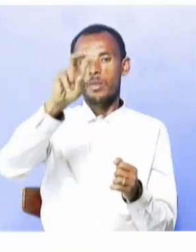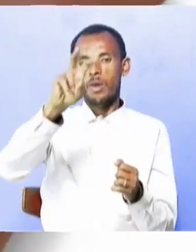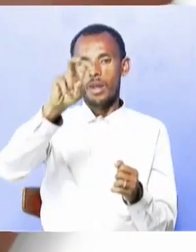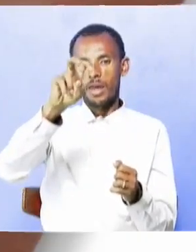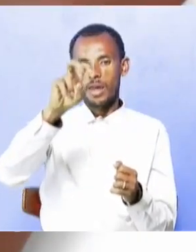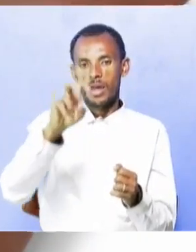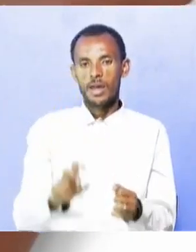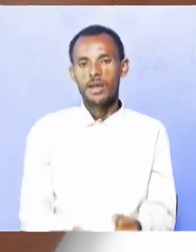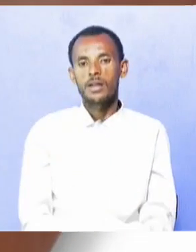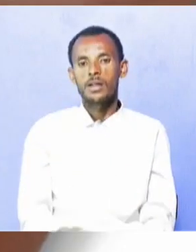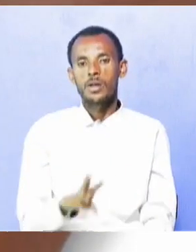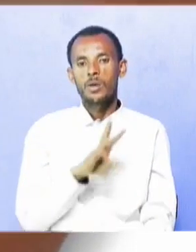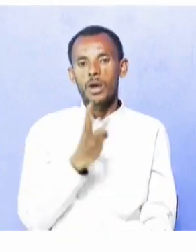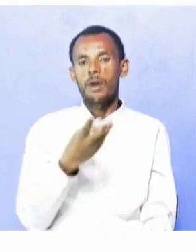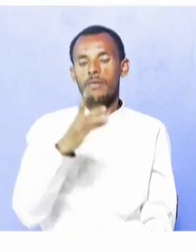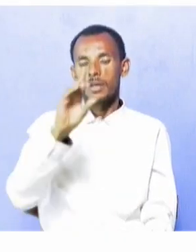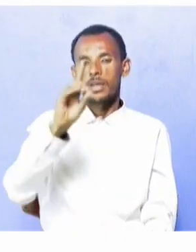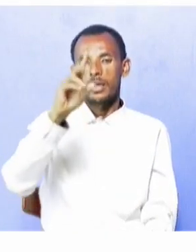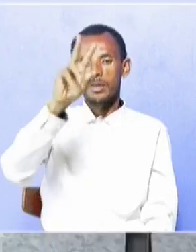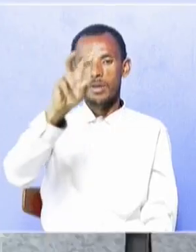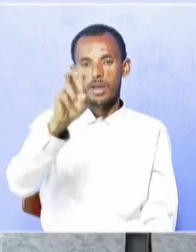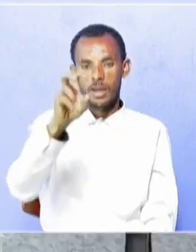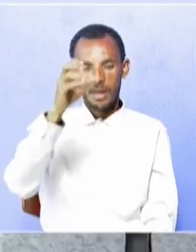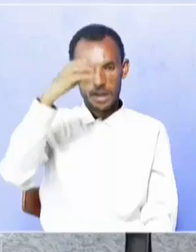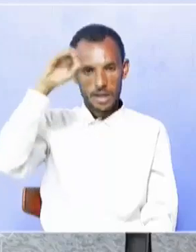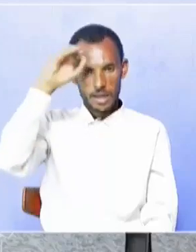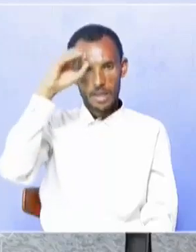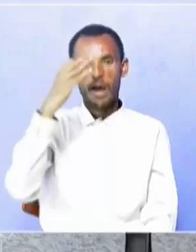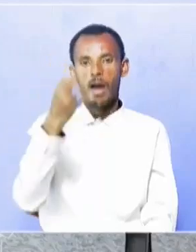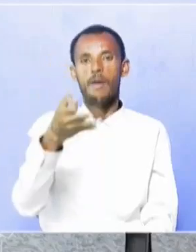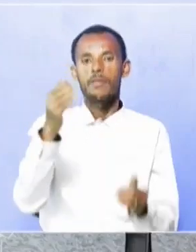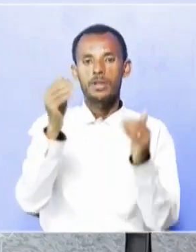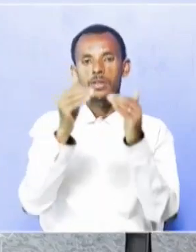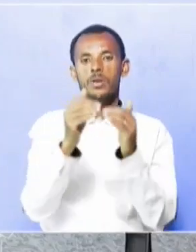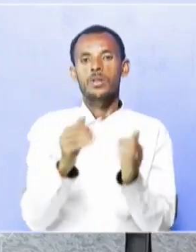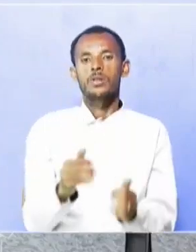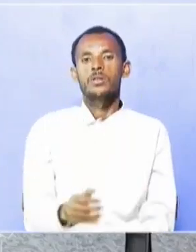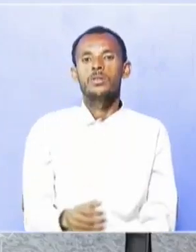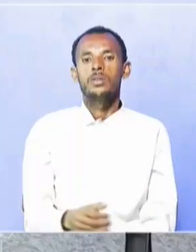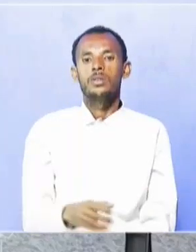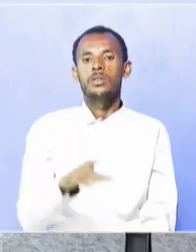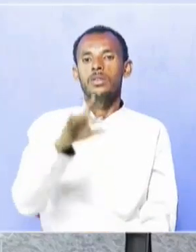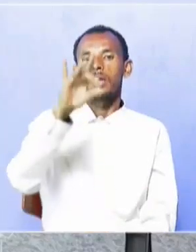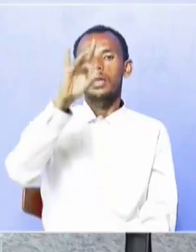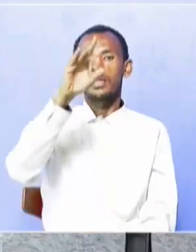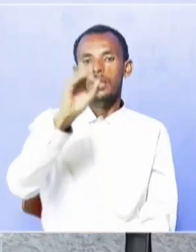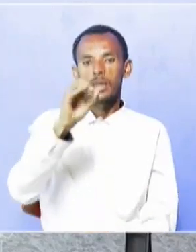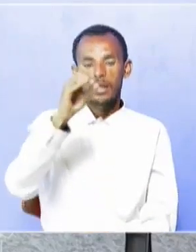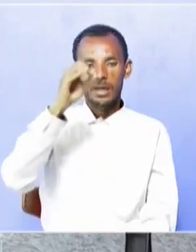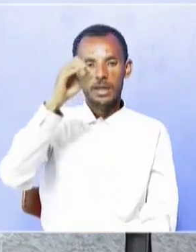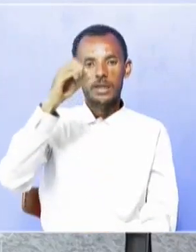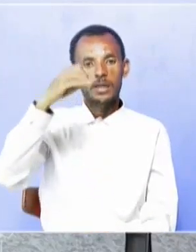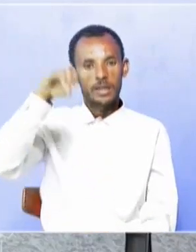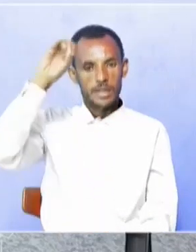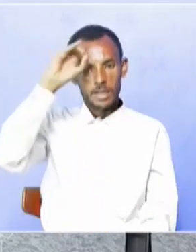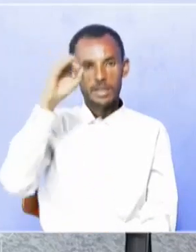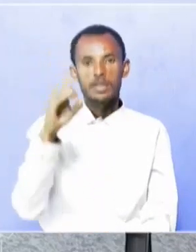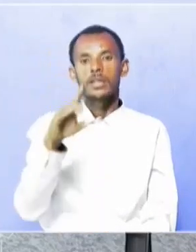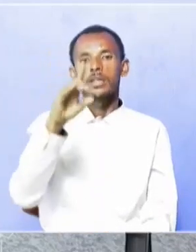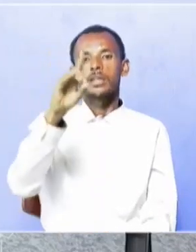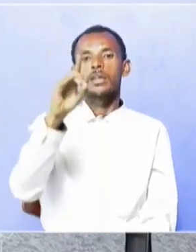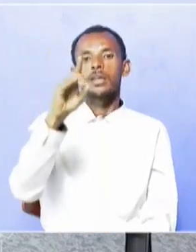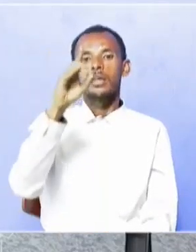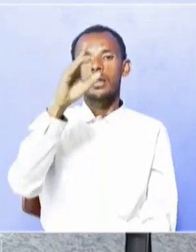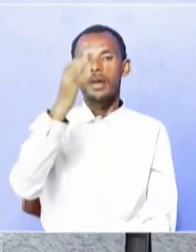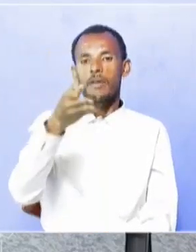We have D here 20, F is, this is 80 degree, right? So D,